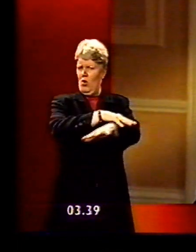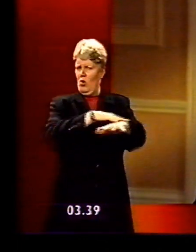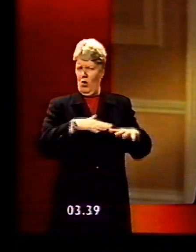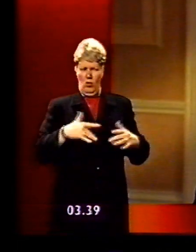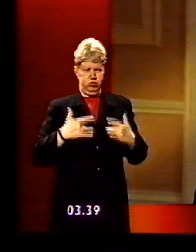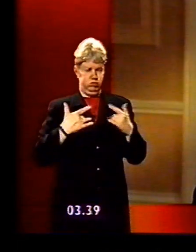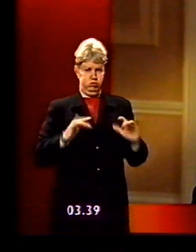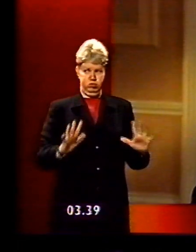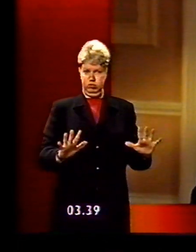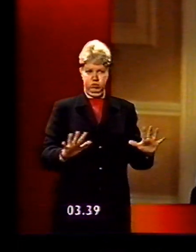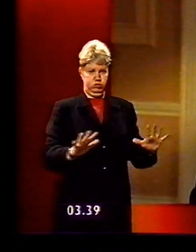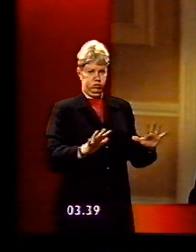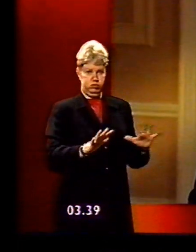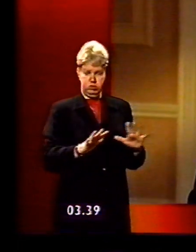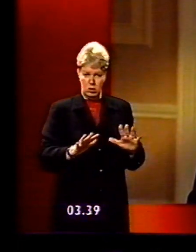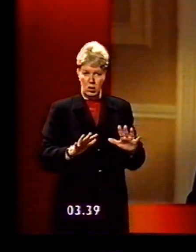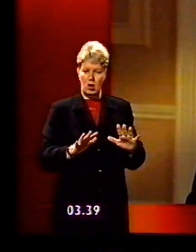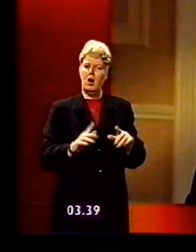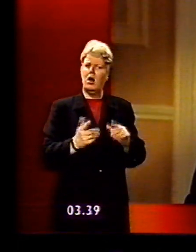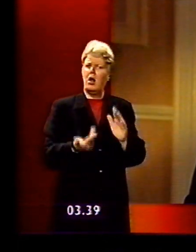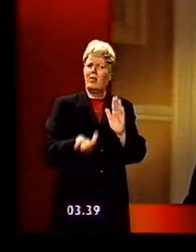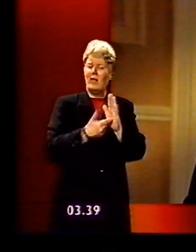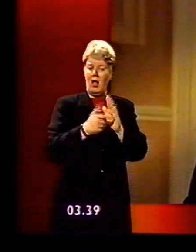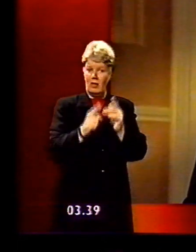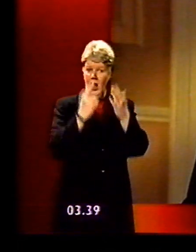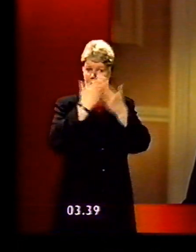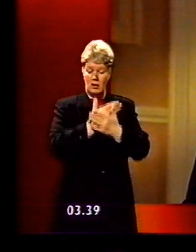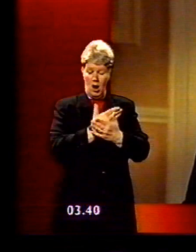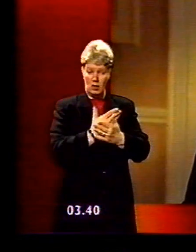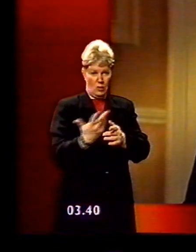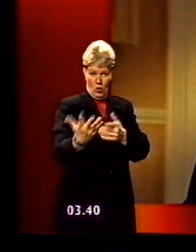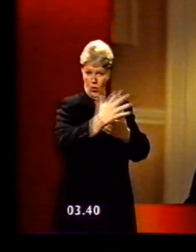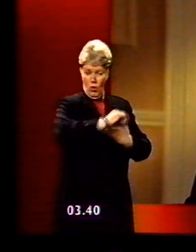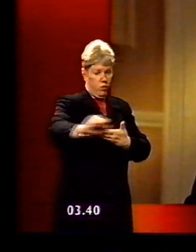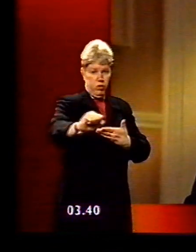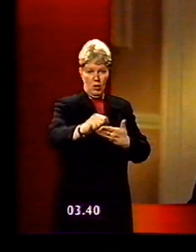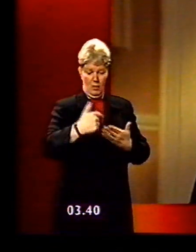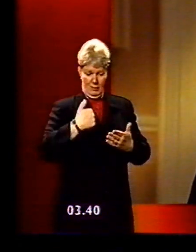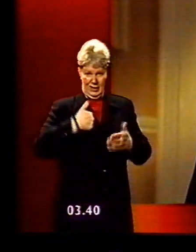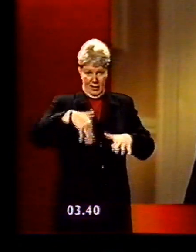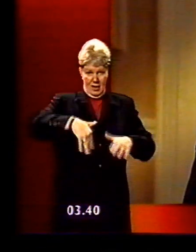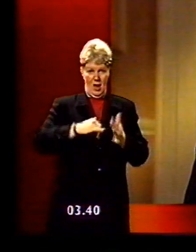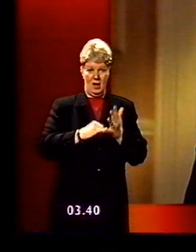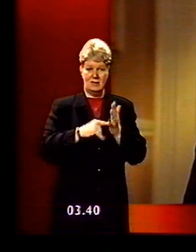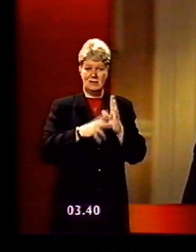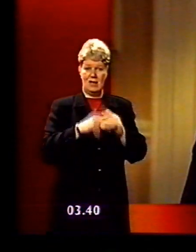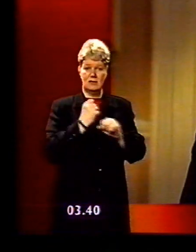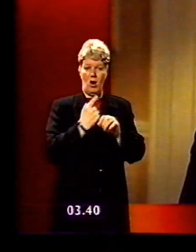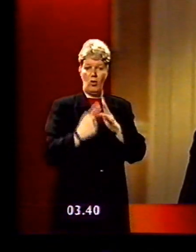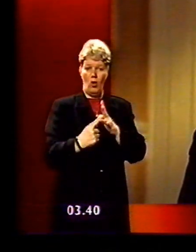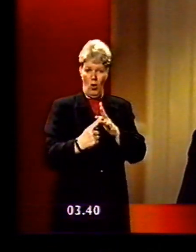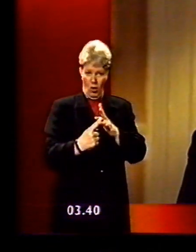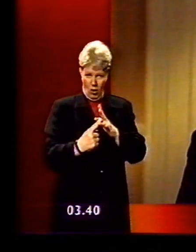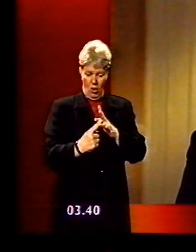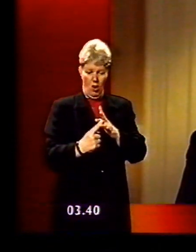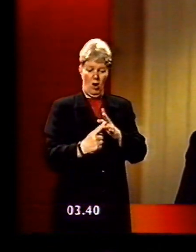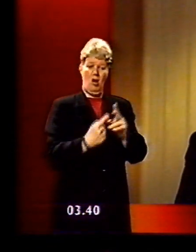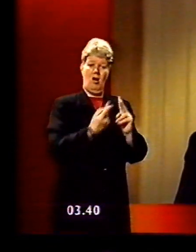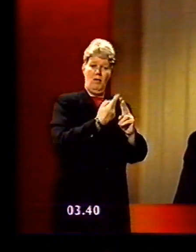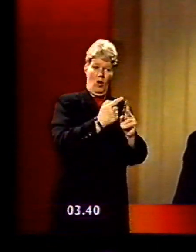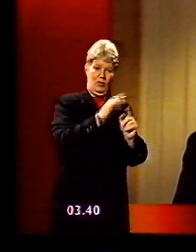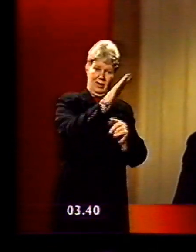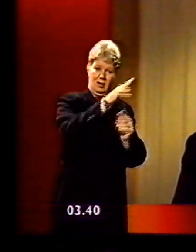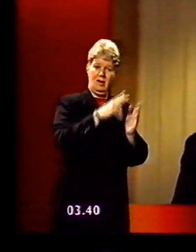air. But then that night the coup hit, and I was in Santiago, and Charles and Terry were in Viña del Mar,